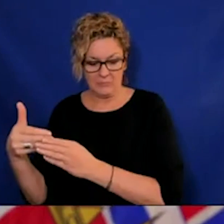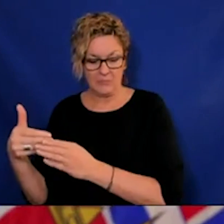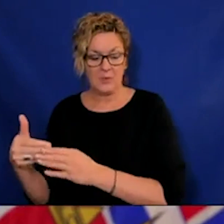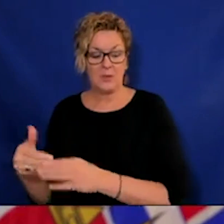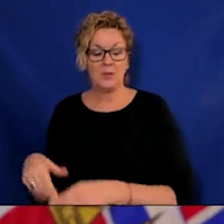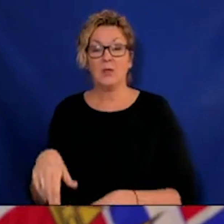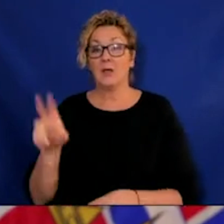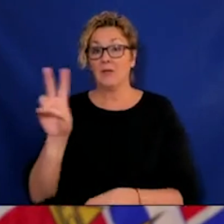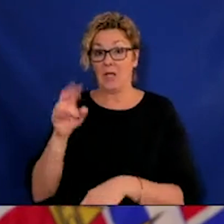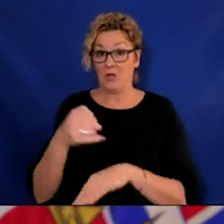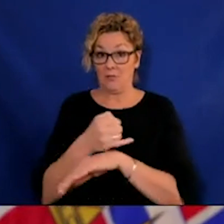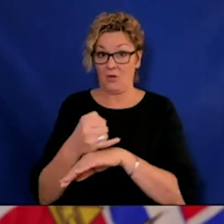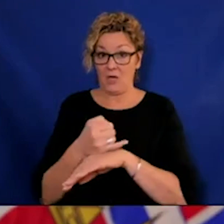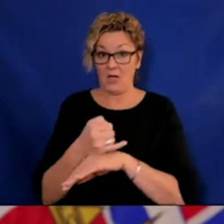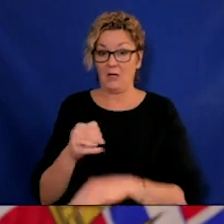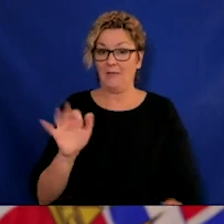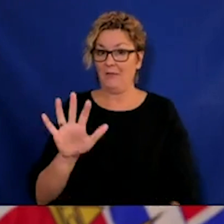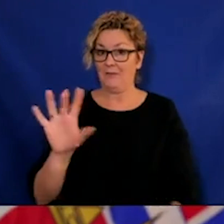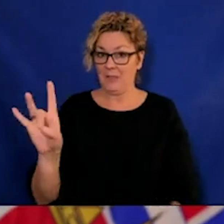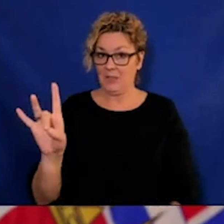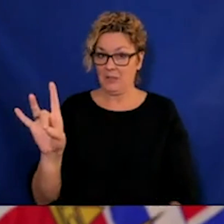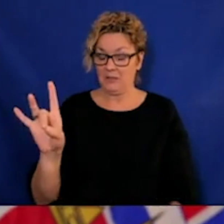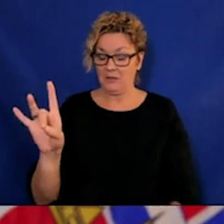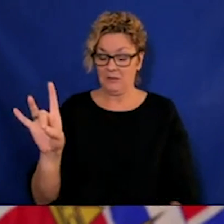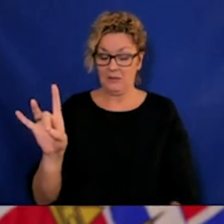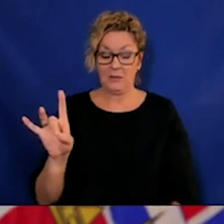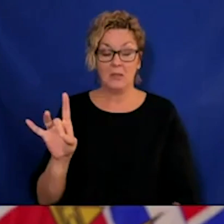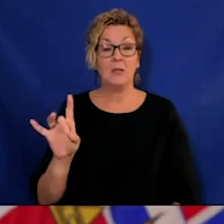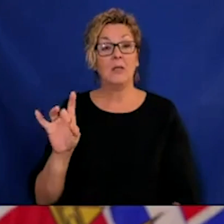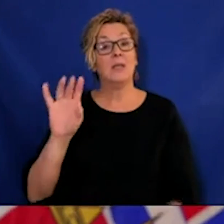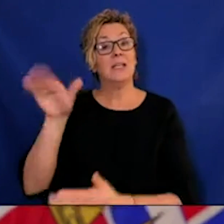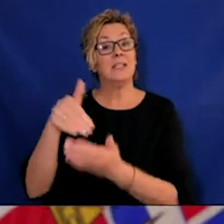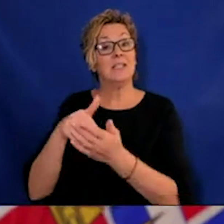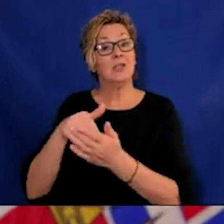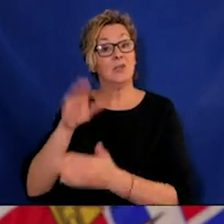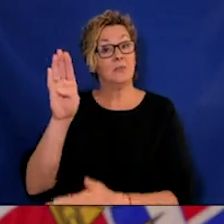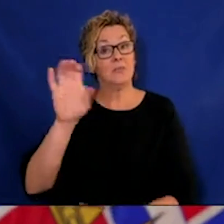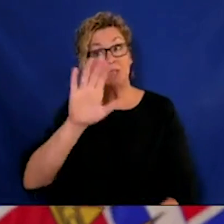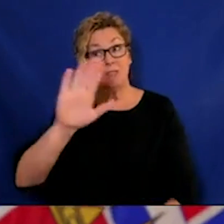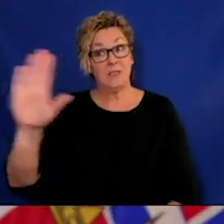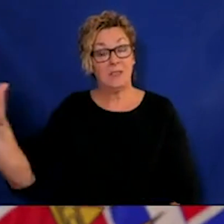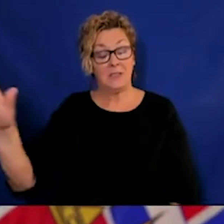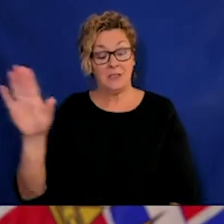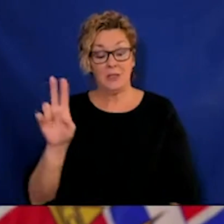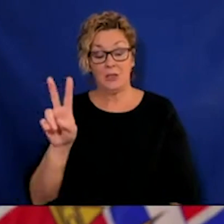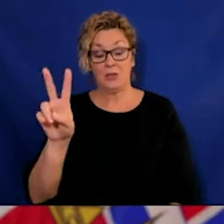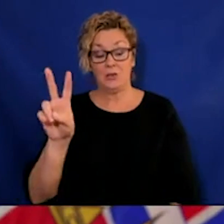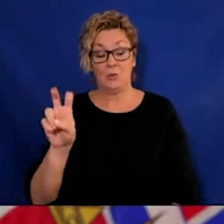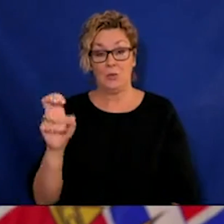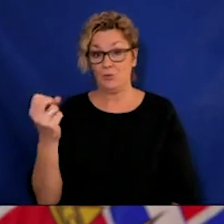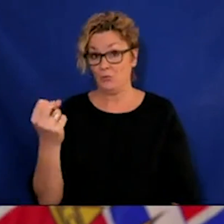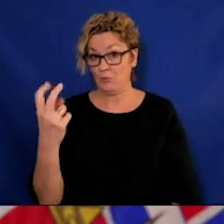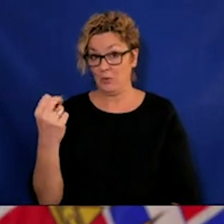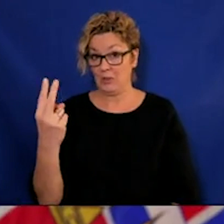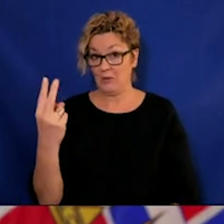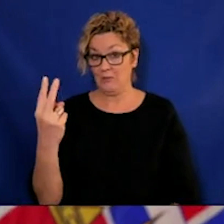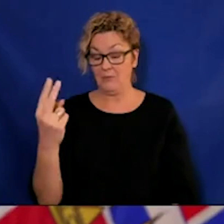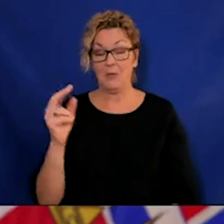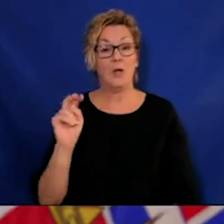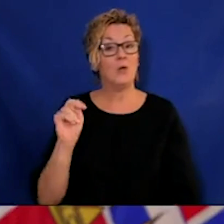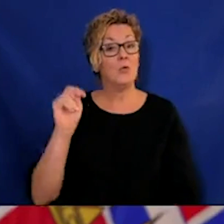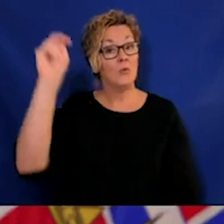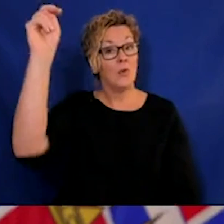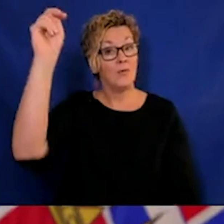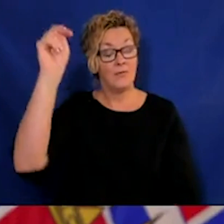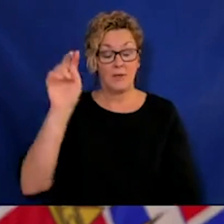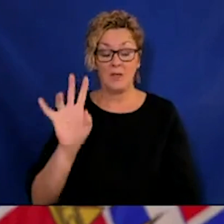58 people in the Vancouver Island Health Region, 212 people in Interior Health Region, 73 people additionally